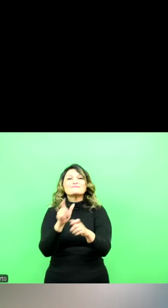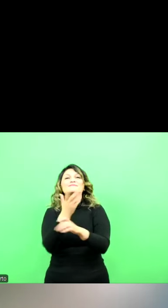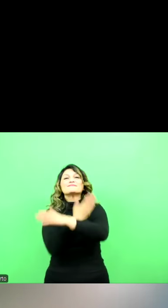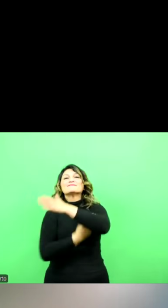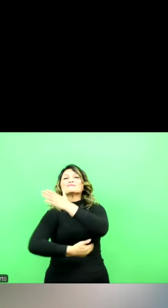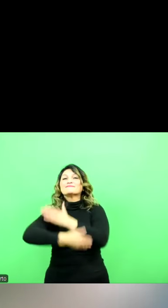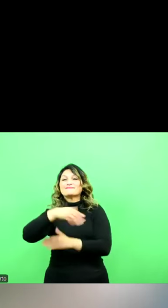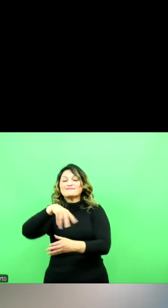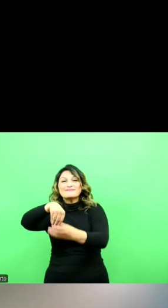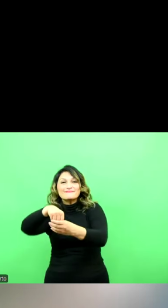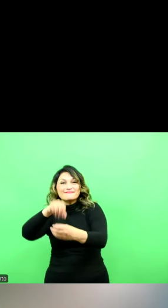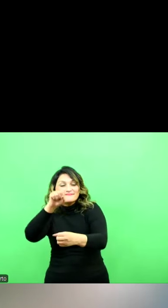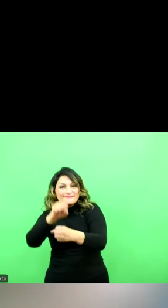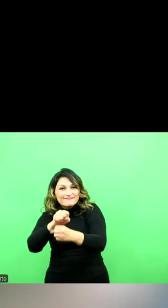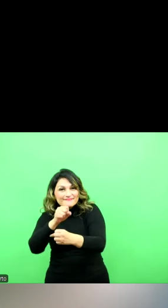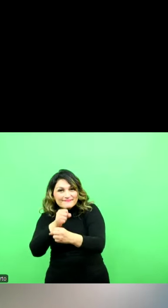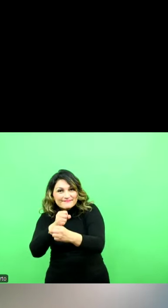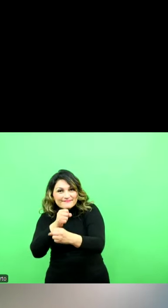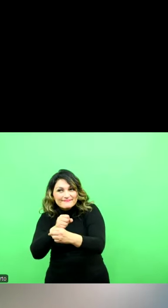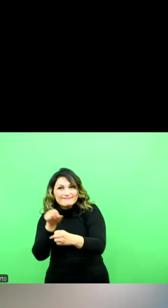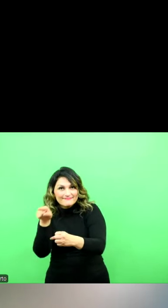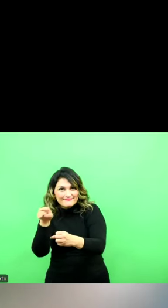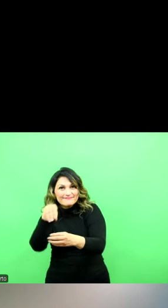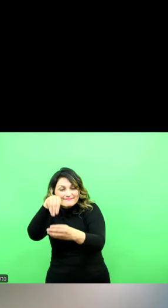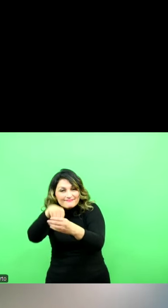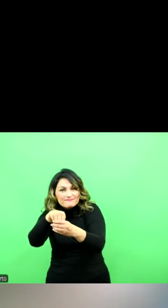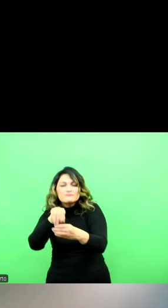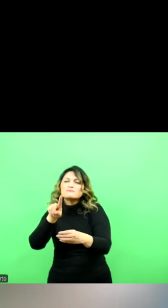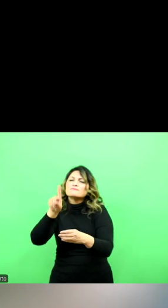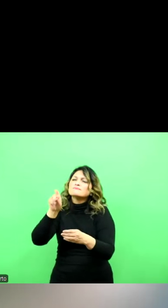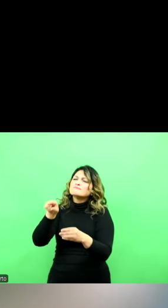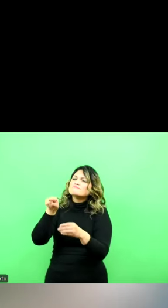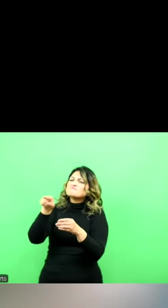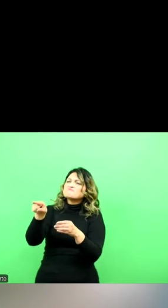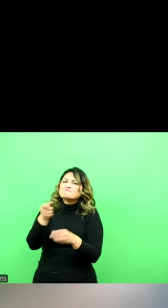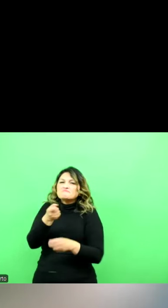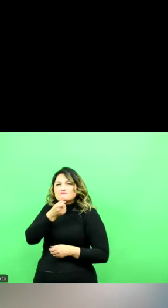work. We also held a number of interviews in order to